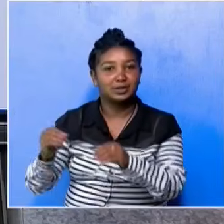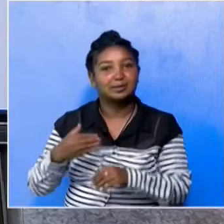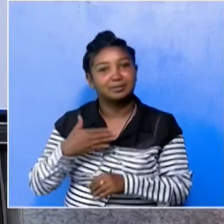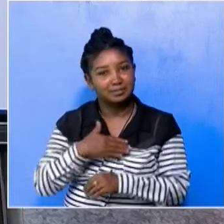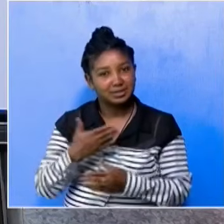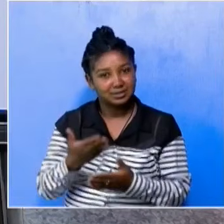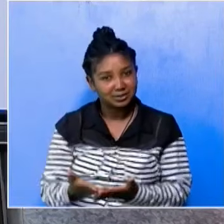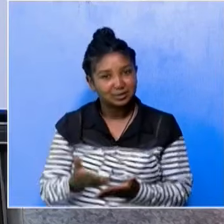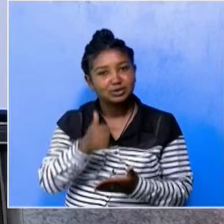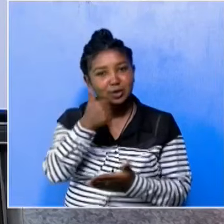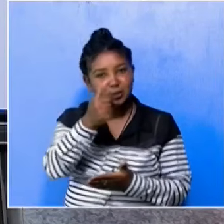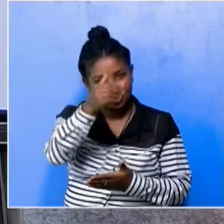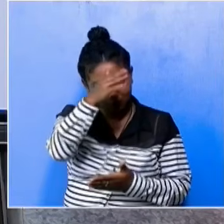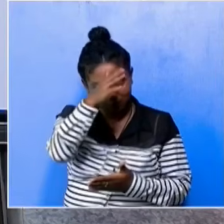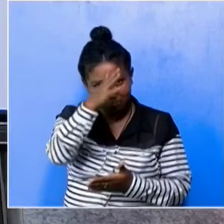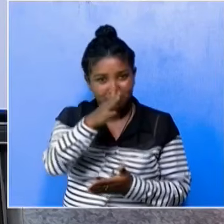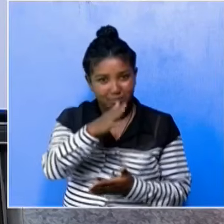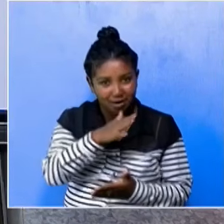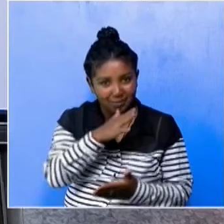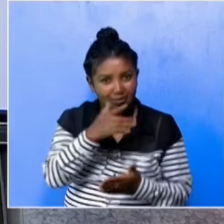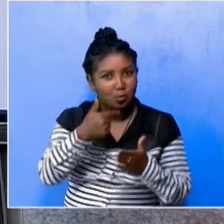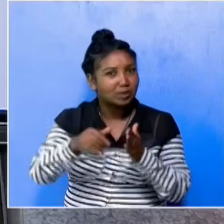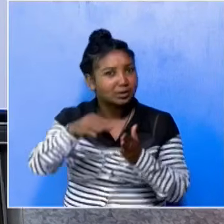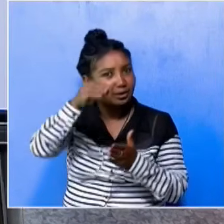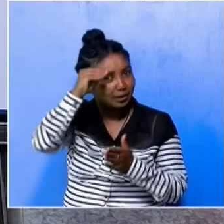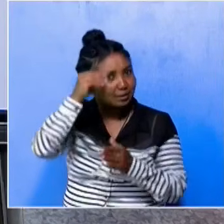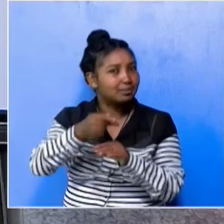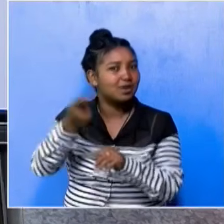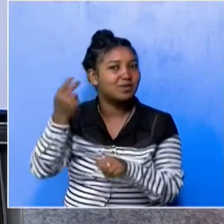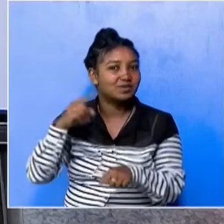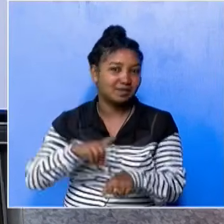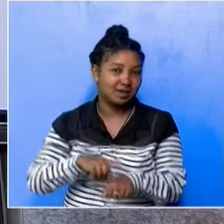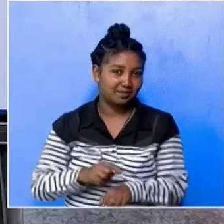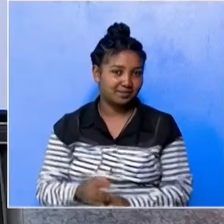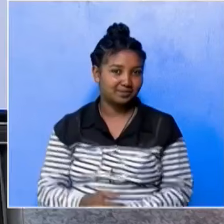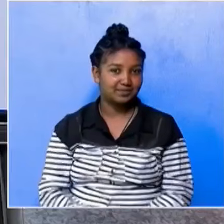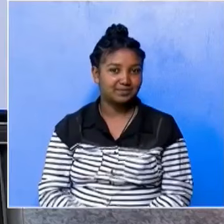please tell to your parents what we learned in the previous class.